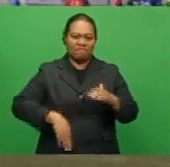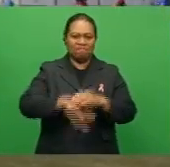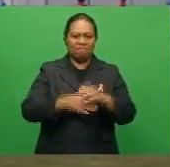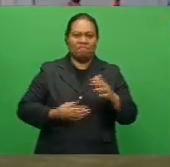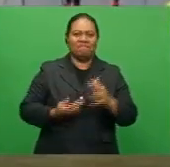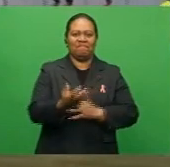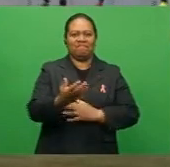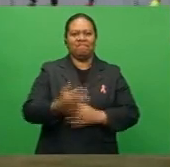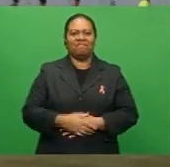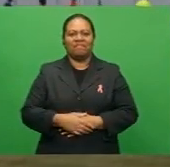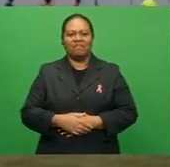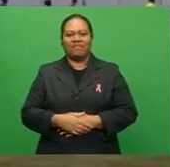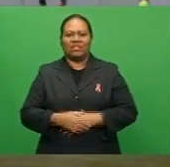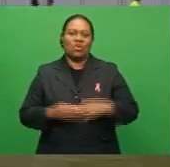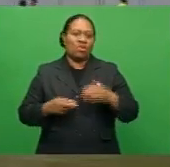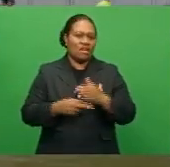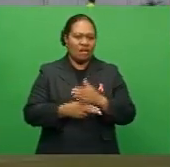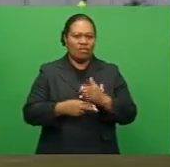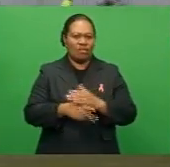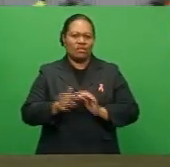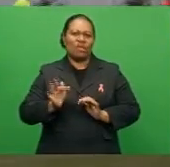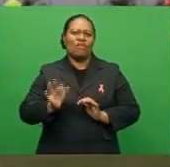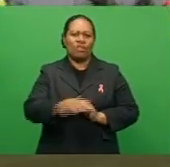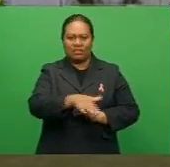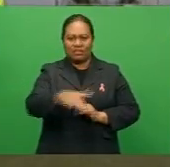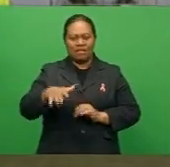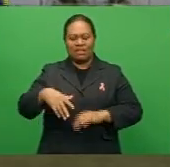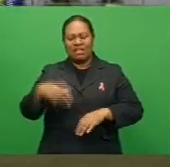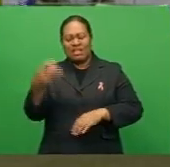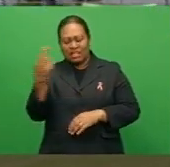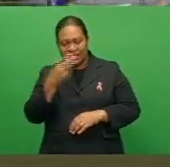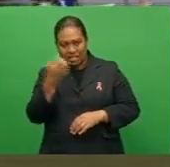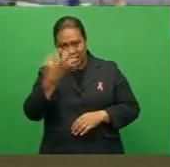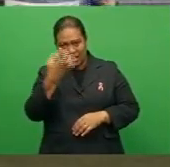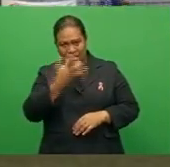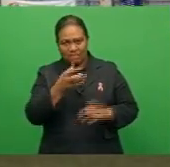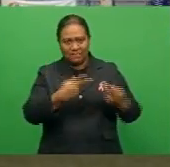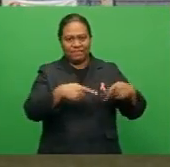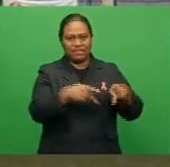of the 14 rounds. Suva defeated Namosi at Thompson Park in Navua today